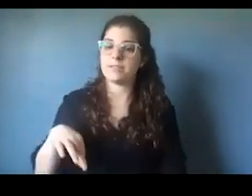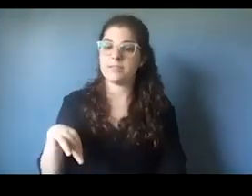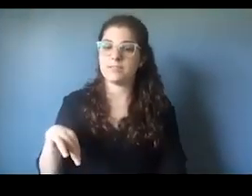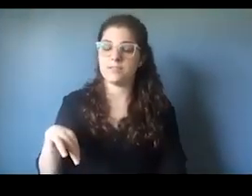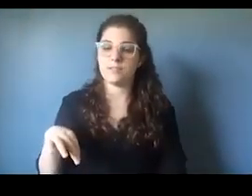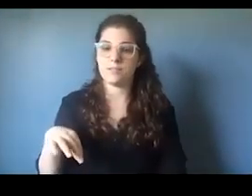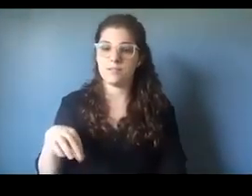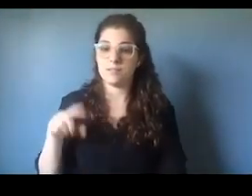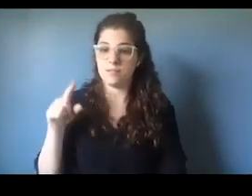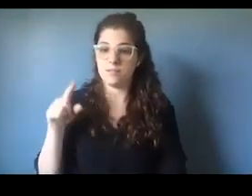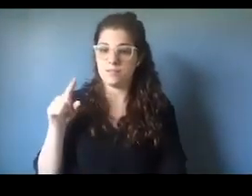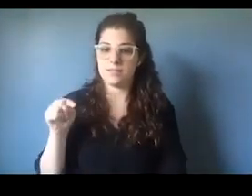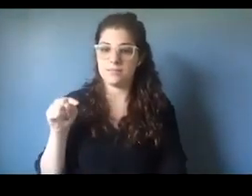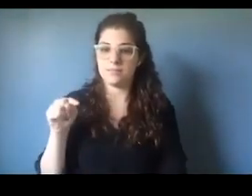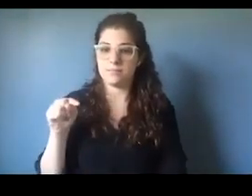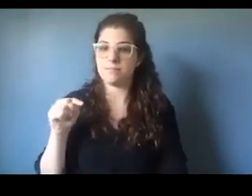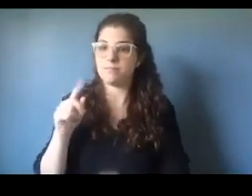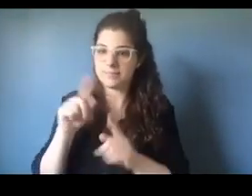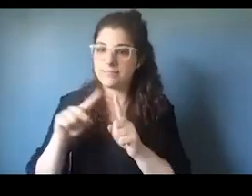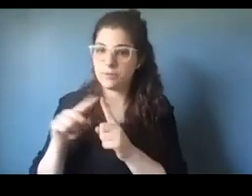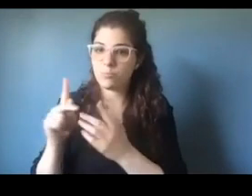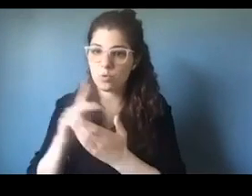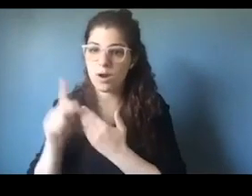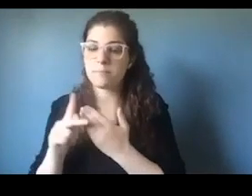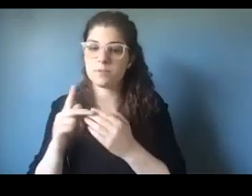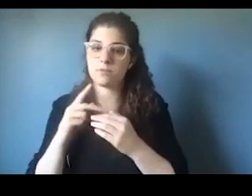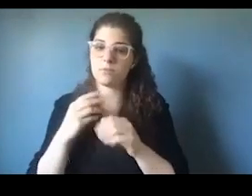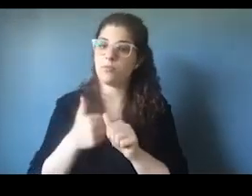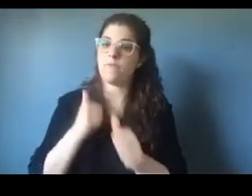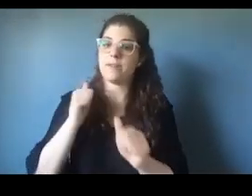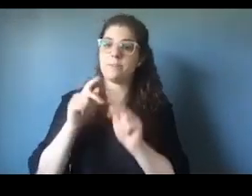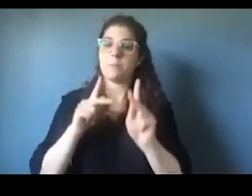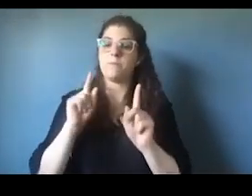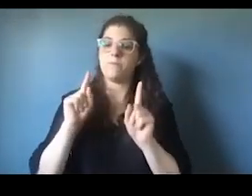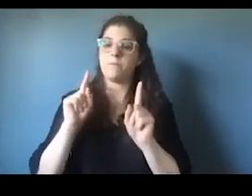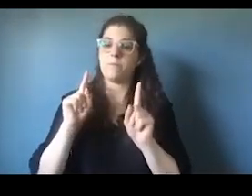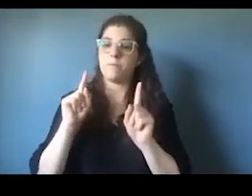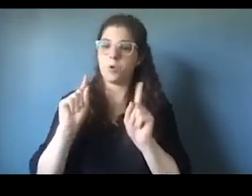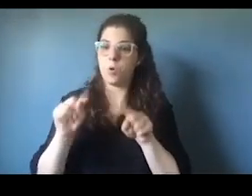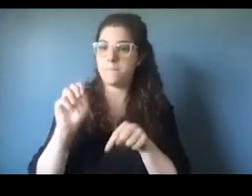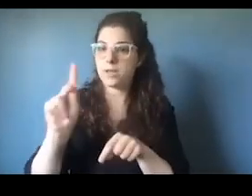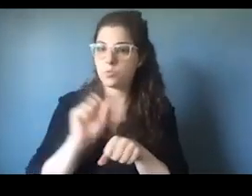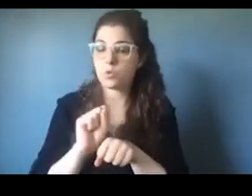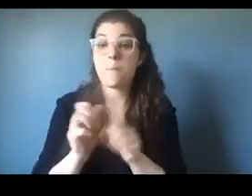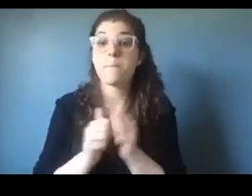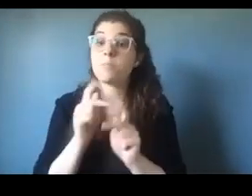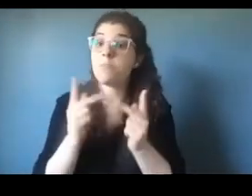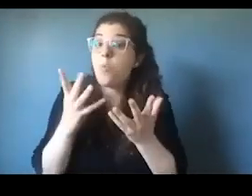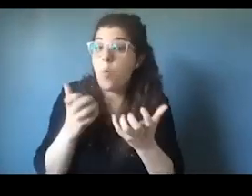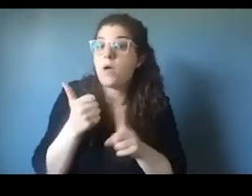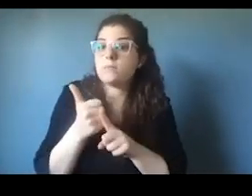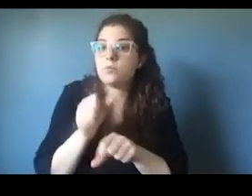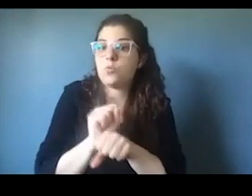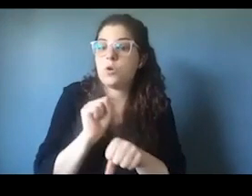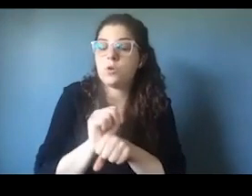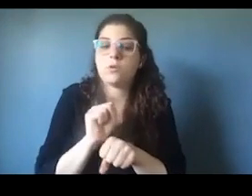of these kinds of programs in kind of preventing people from going back to work. Most people want to work. To